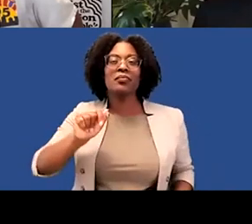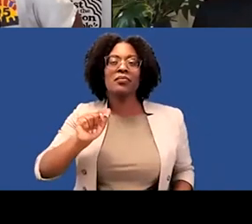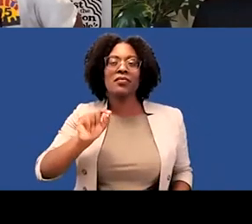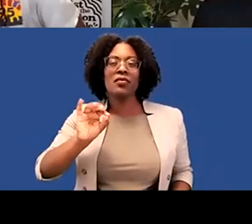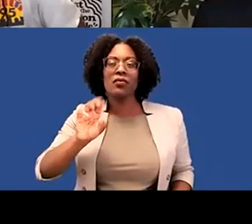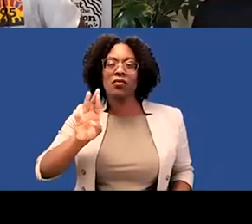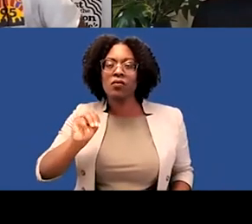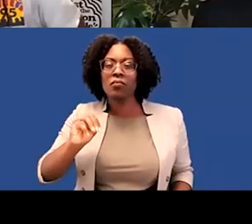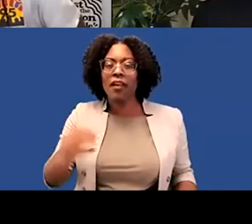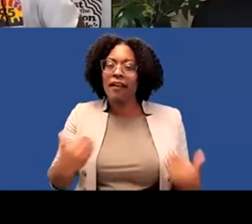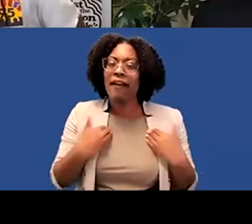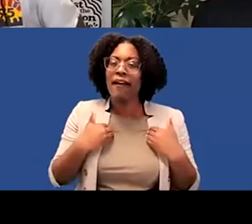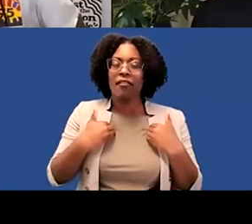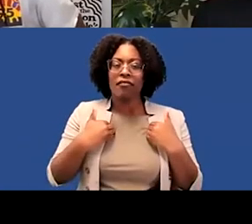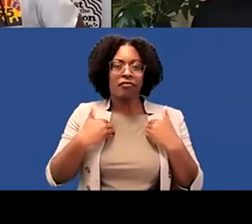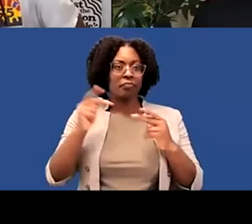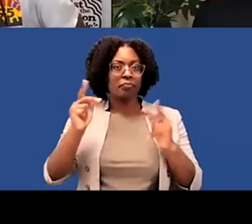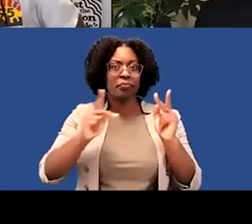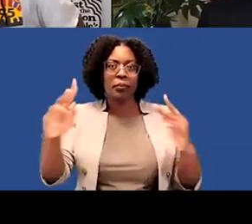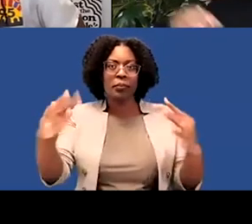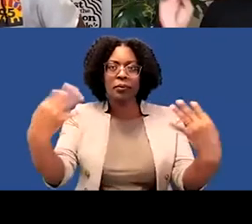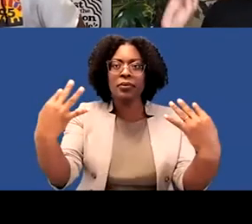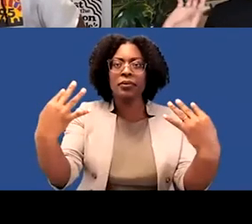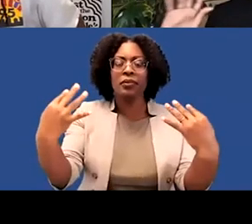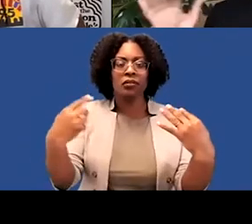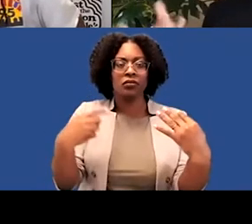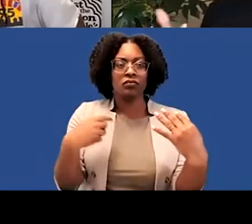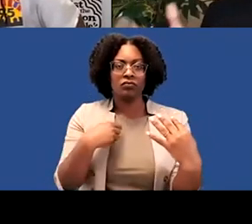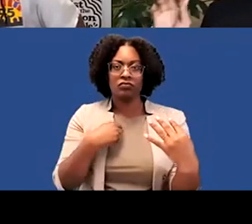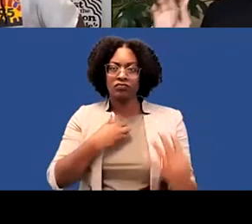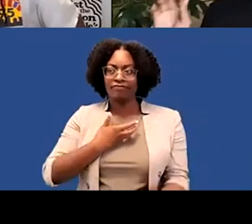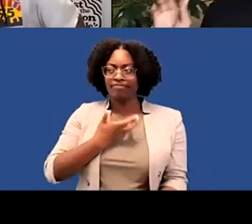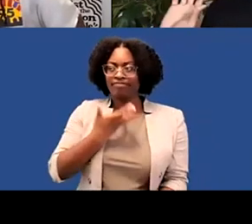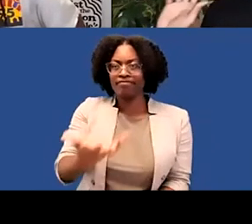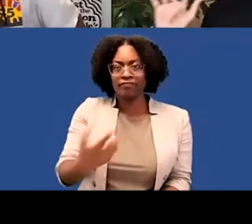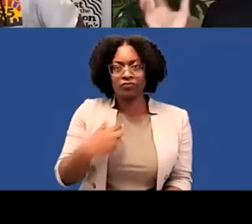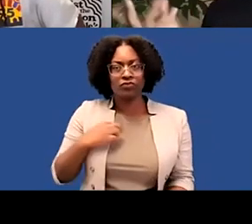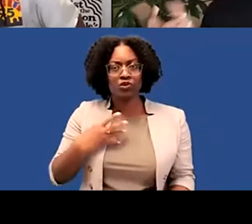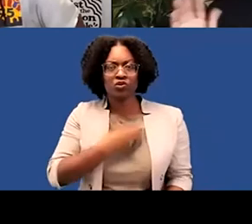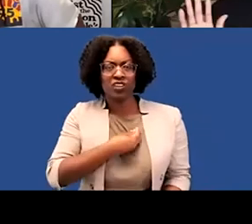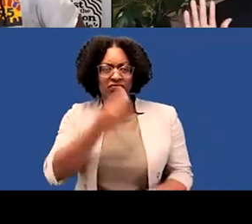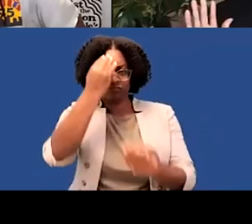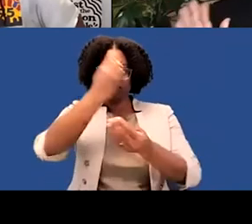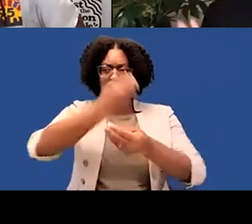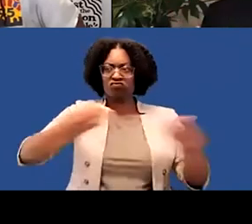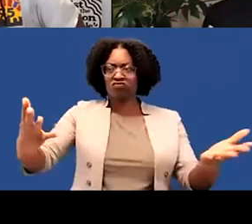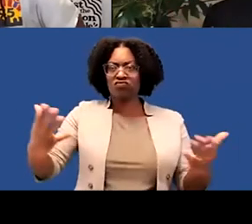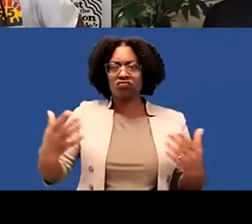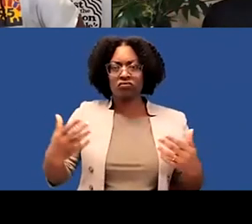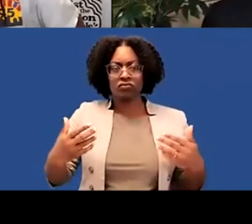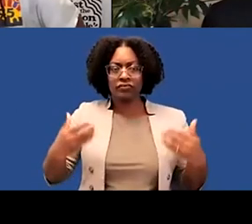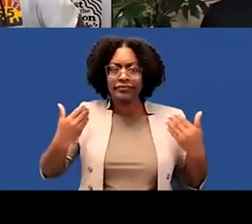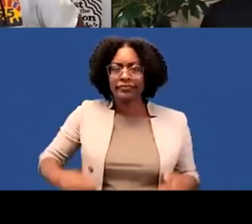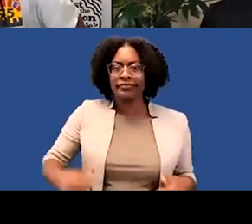really stuck with me and been one of those stories, one of those voices that has pushed